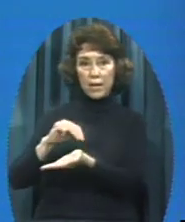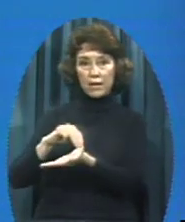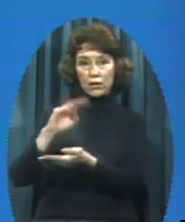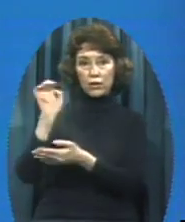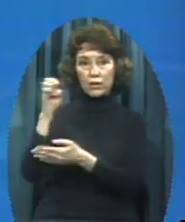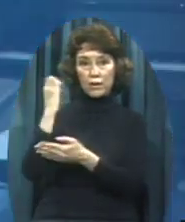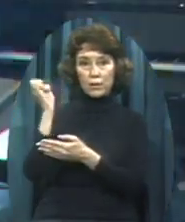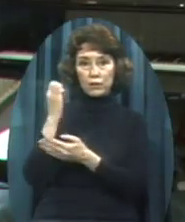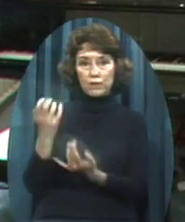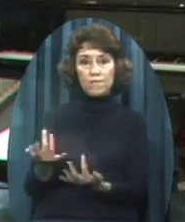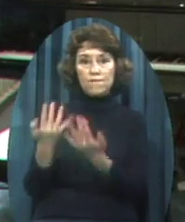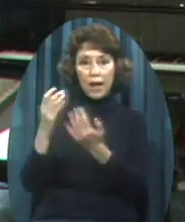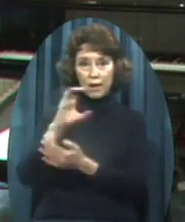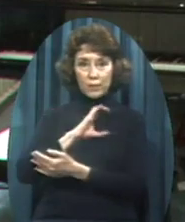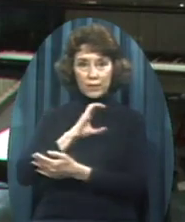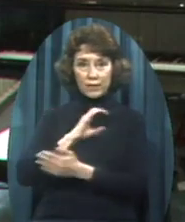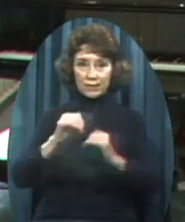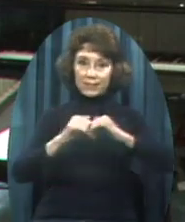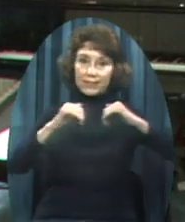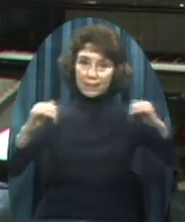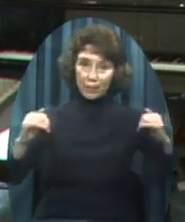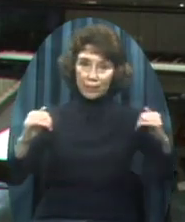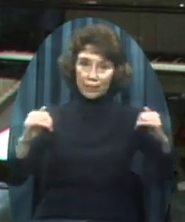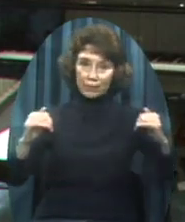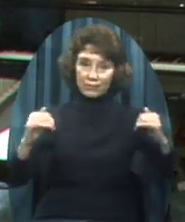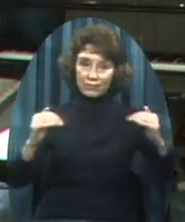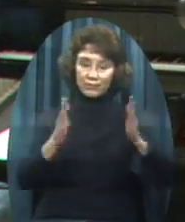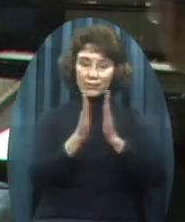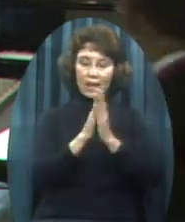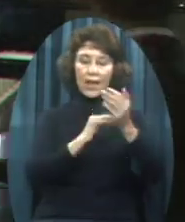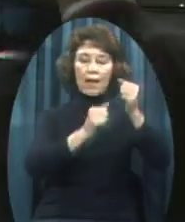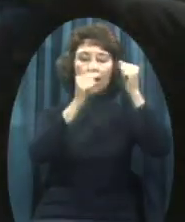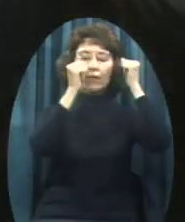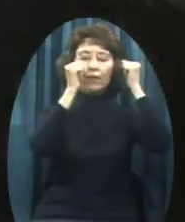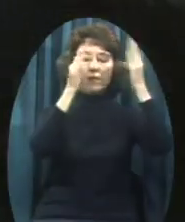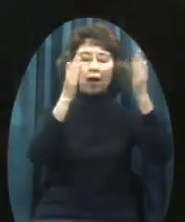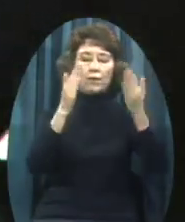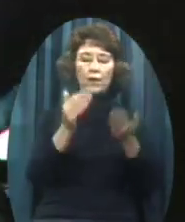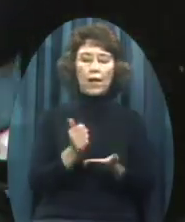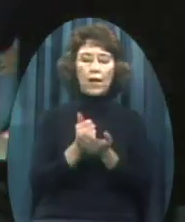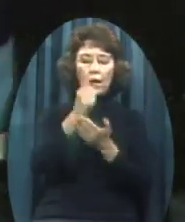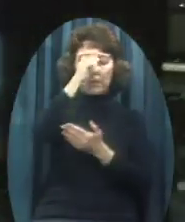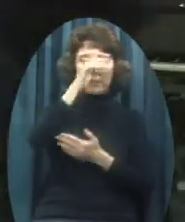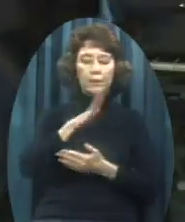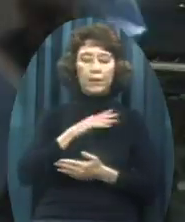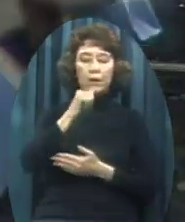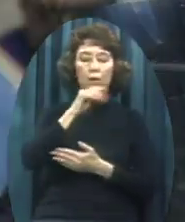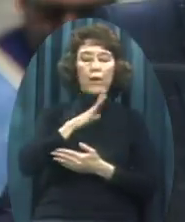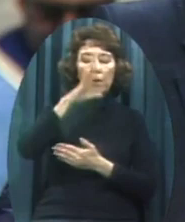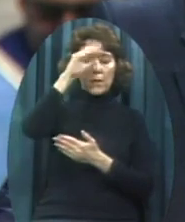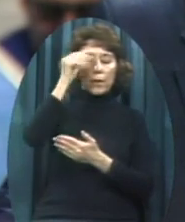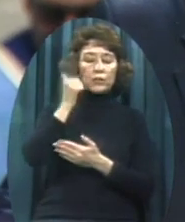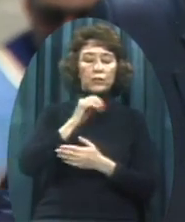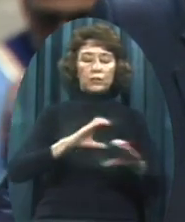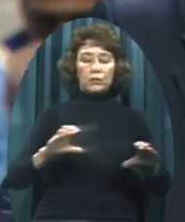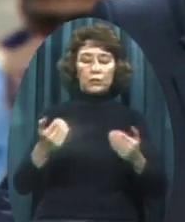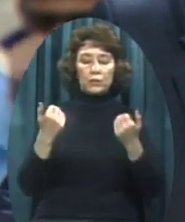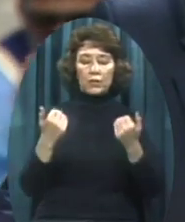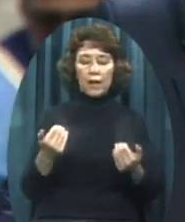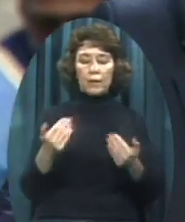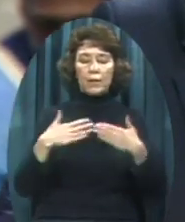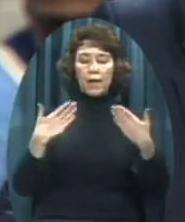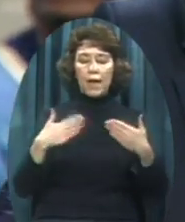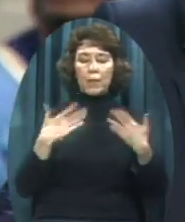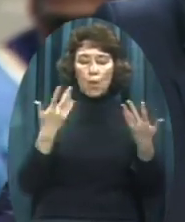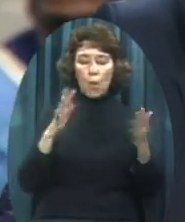pray. Heavenly Father, help men and women, boys and girls, to do now what they'll be glad they've done when they stand